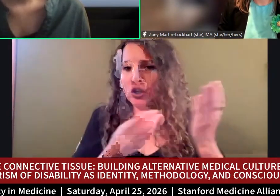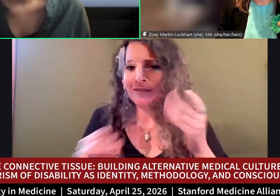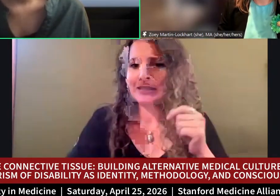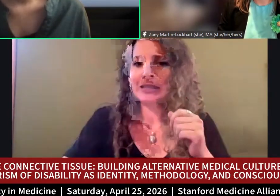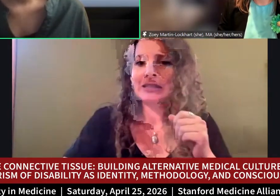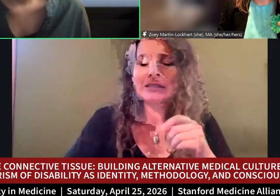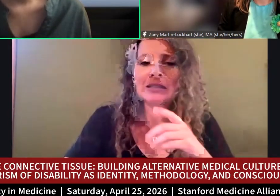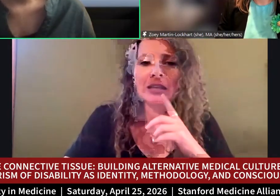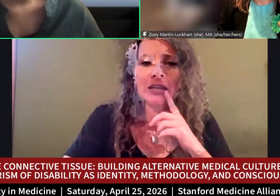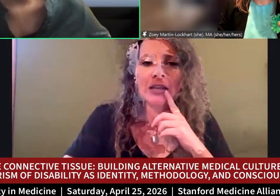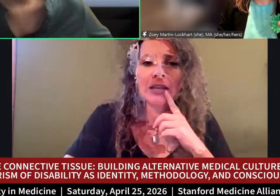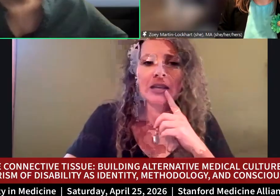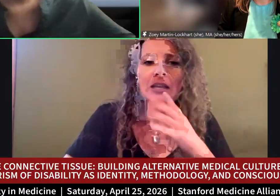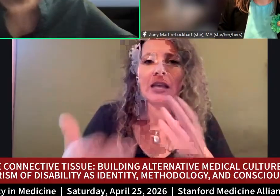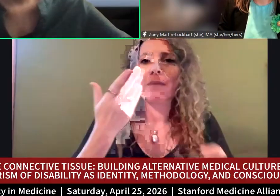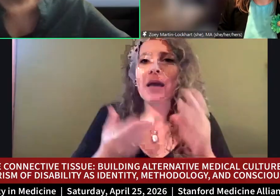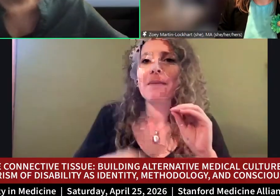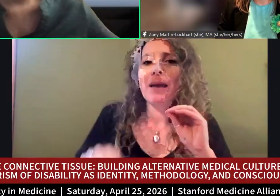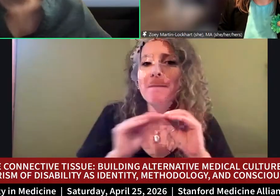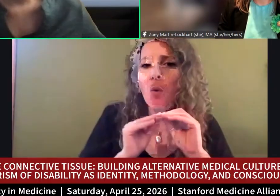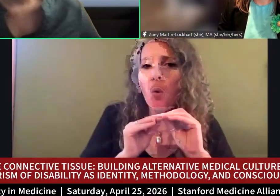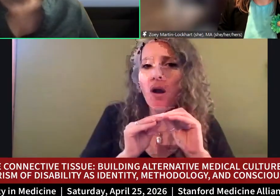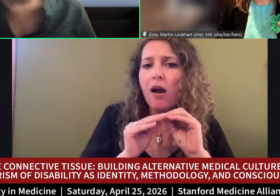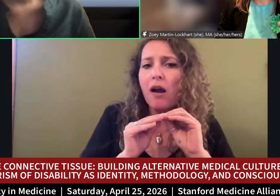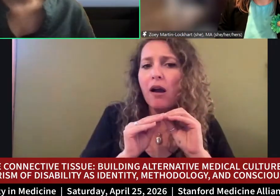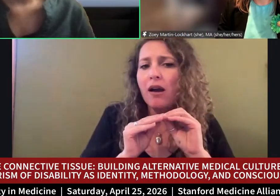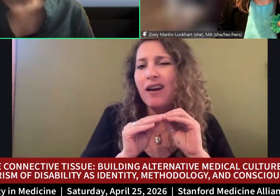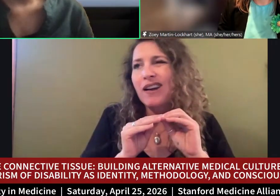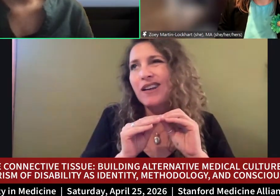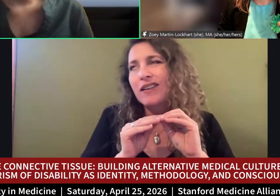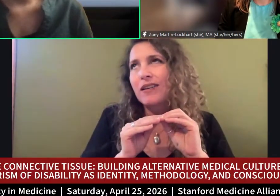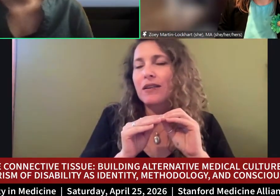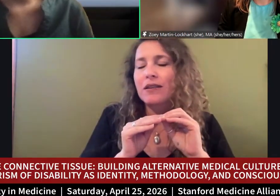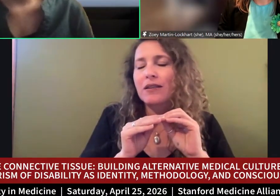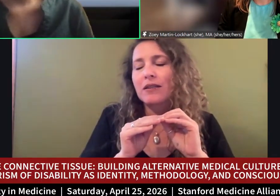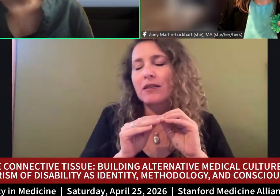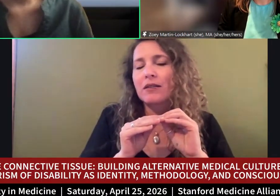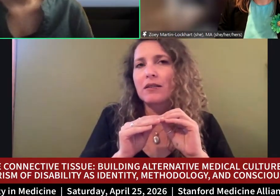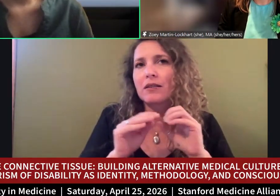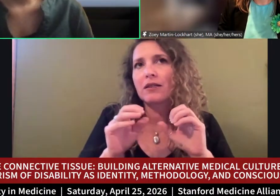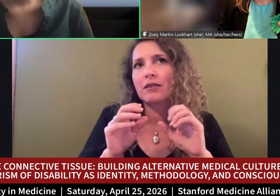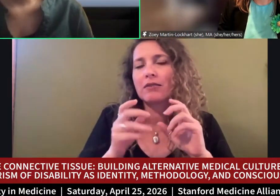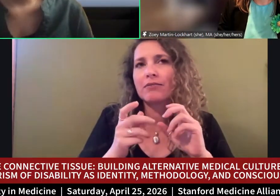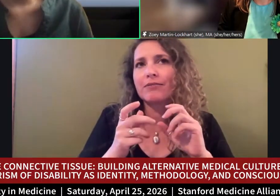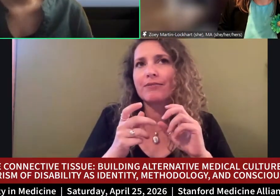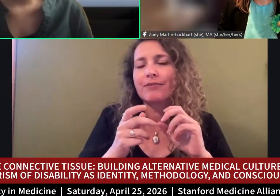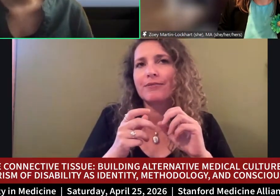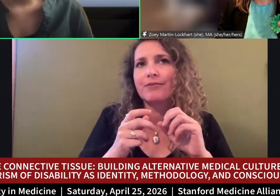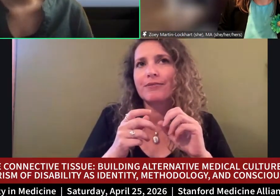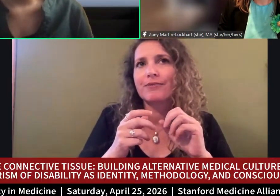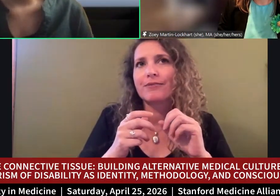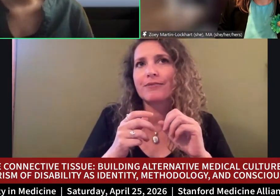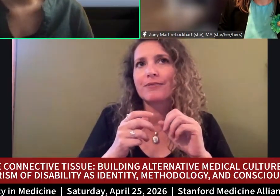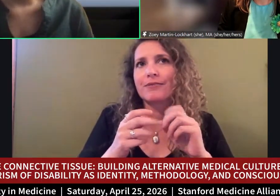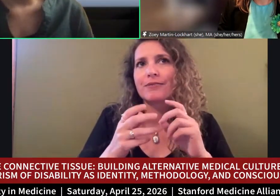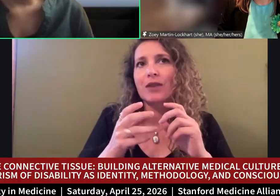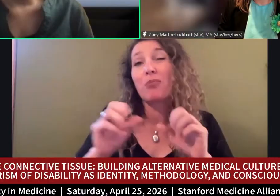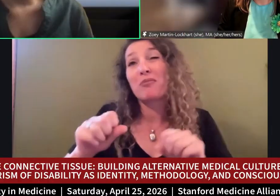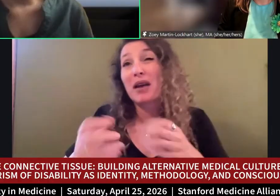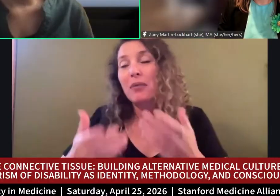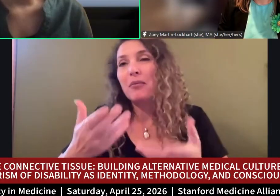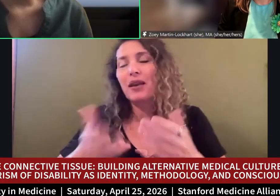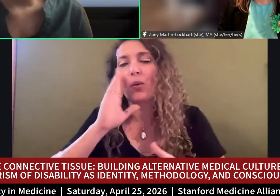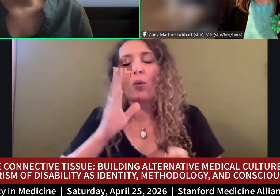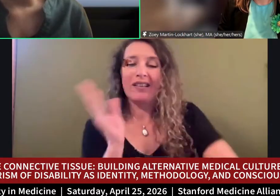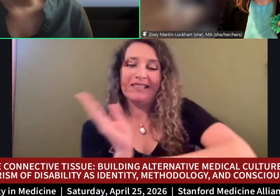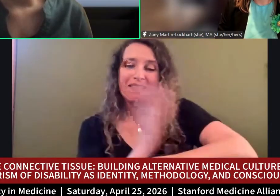And they might be more likely to put in sliding scales. I know one particular provider who wanted to do a